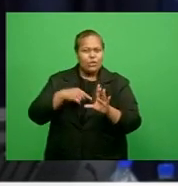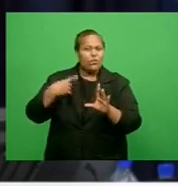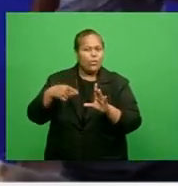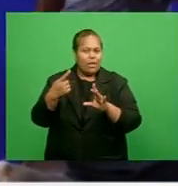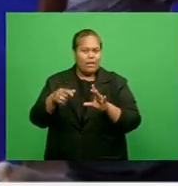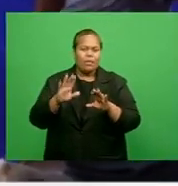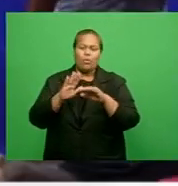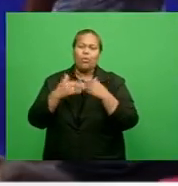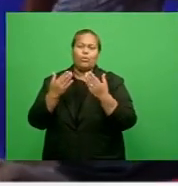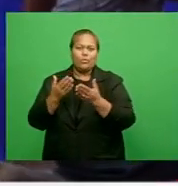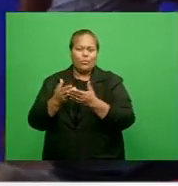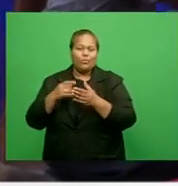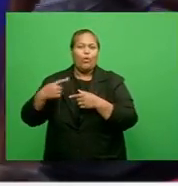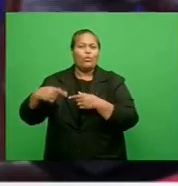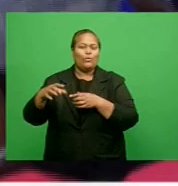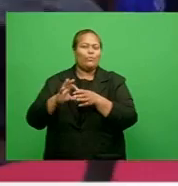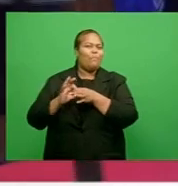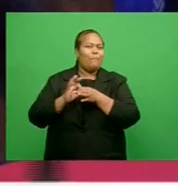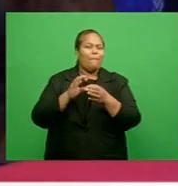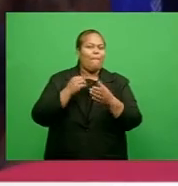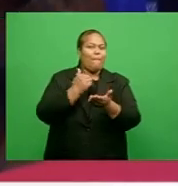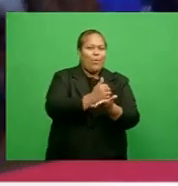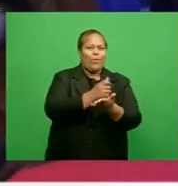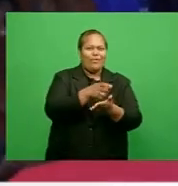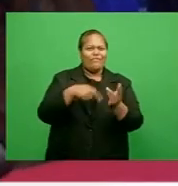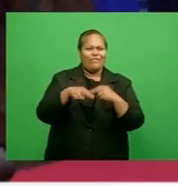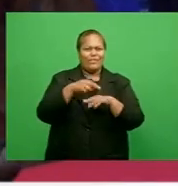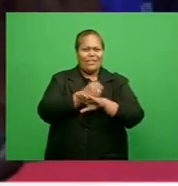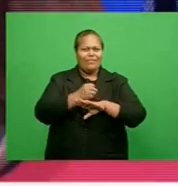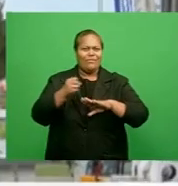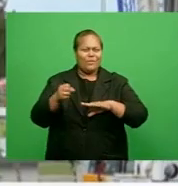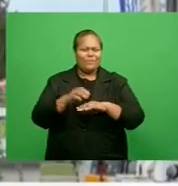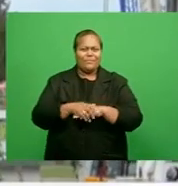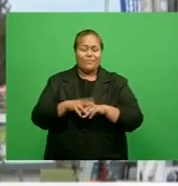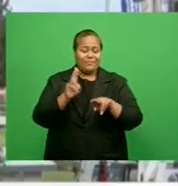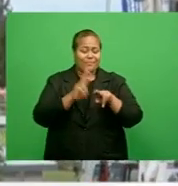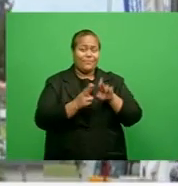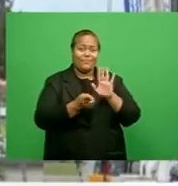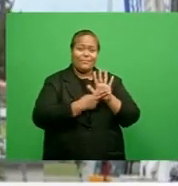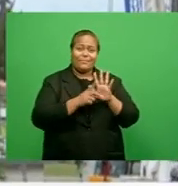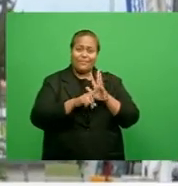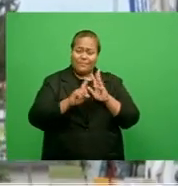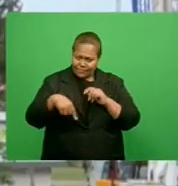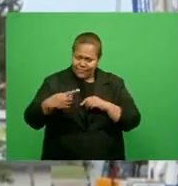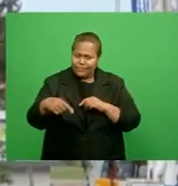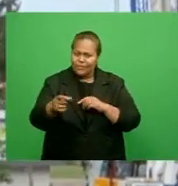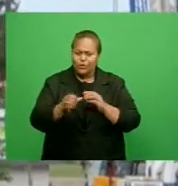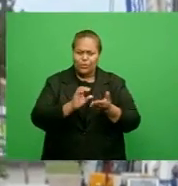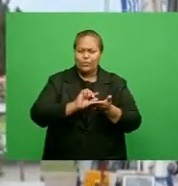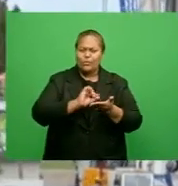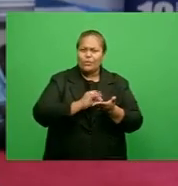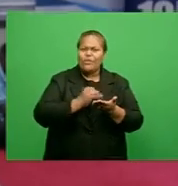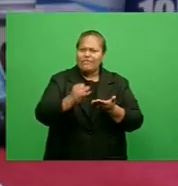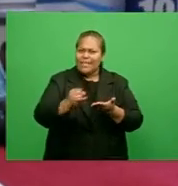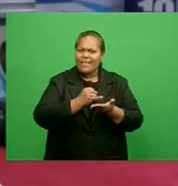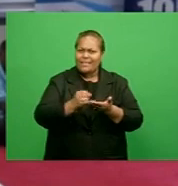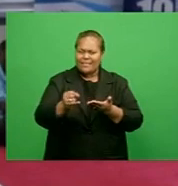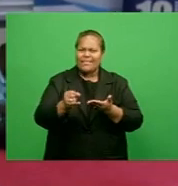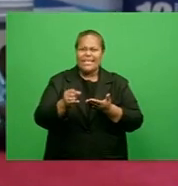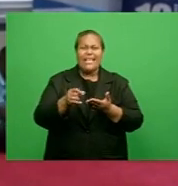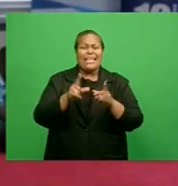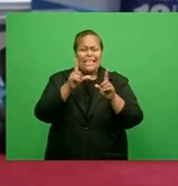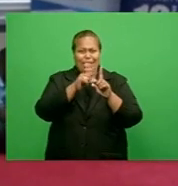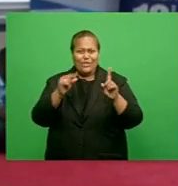Fijian government. Dr. May adds FNU will continue to invest in digital and infrastructure development to